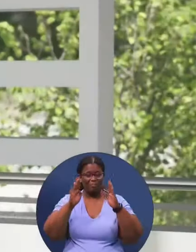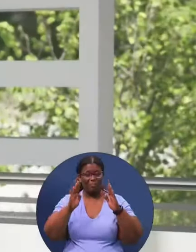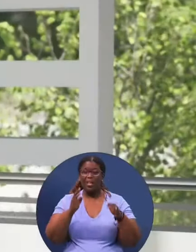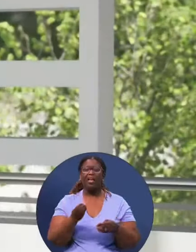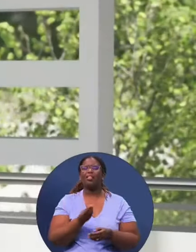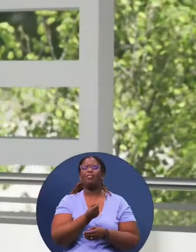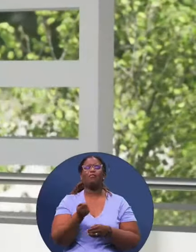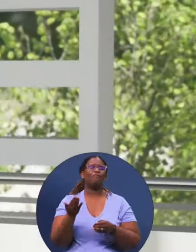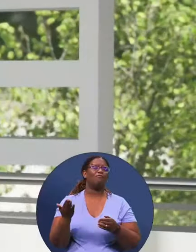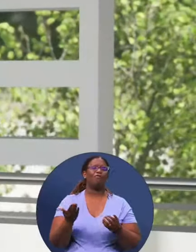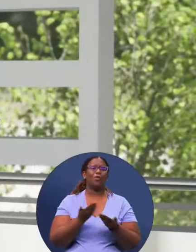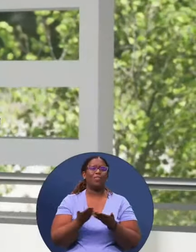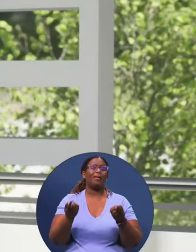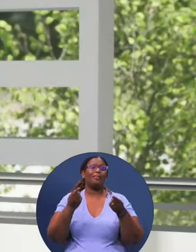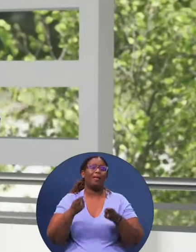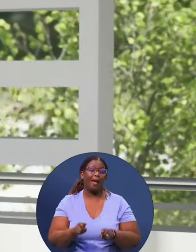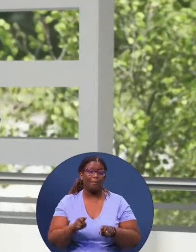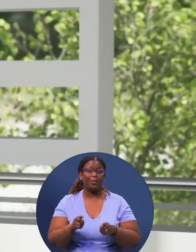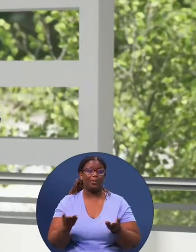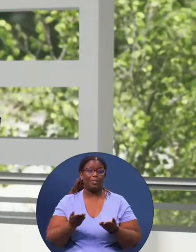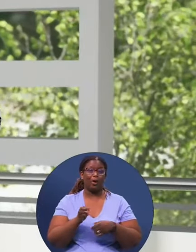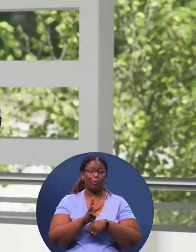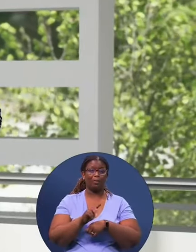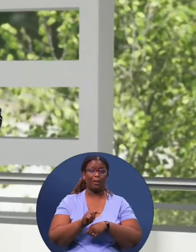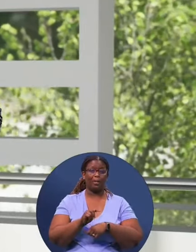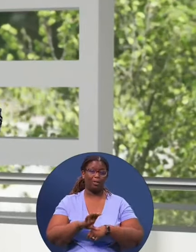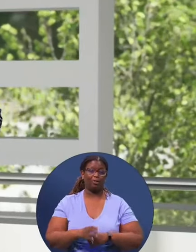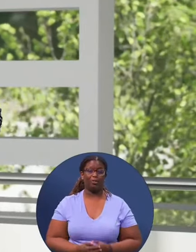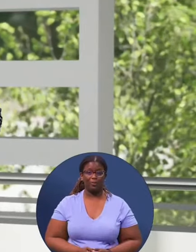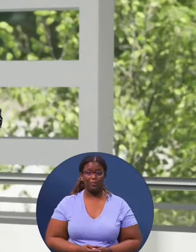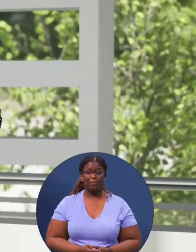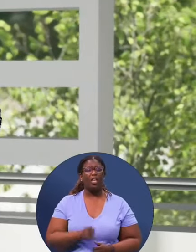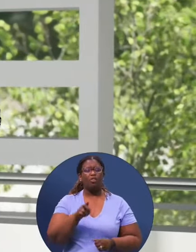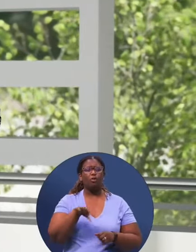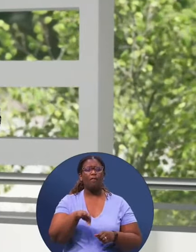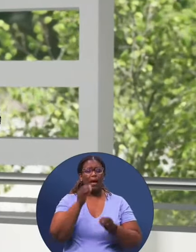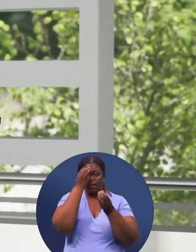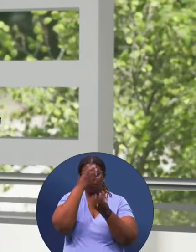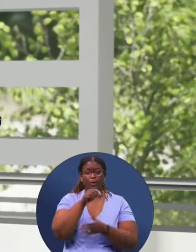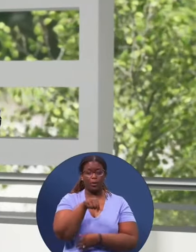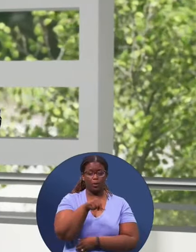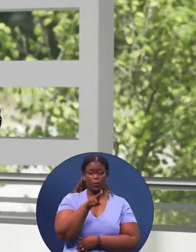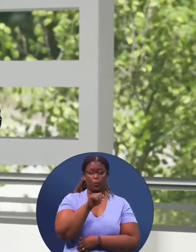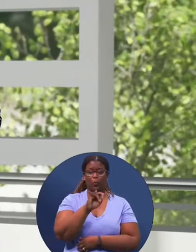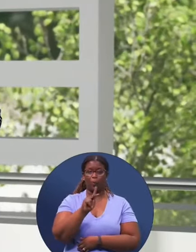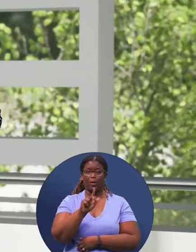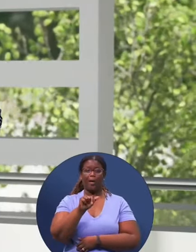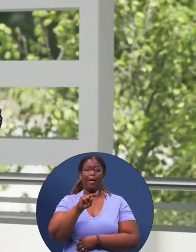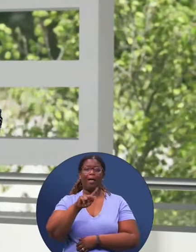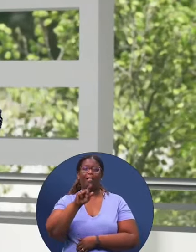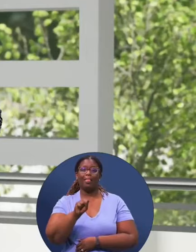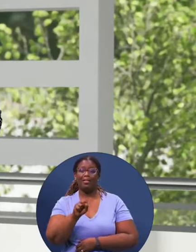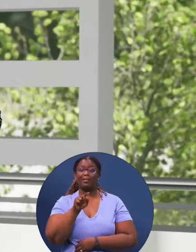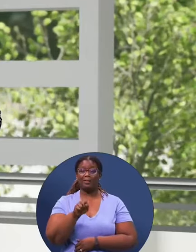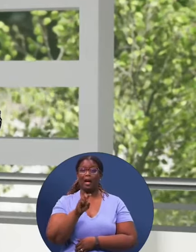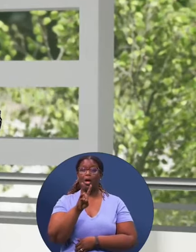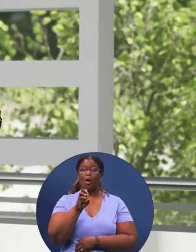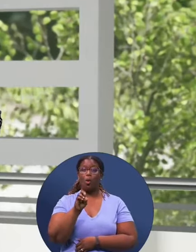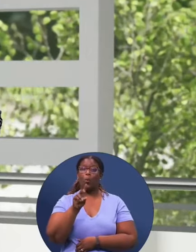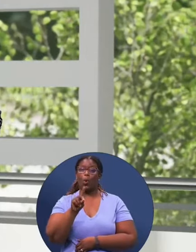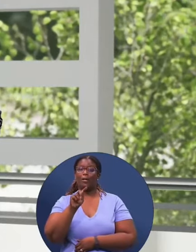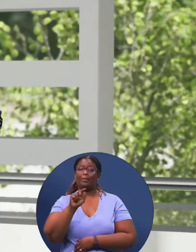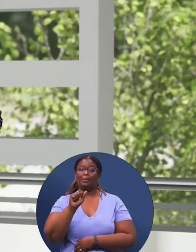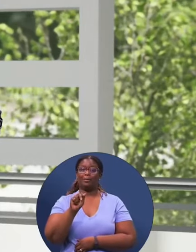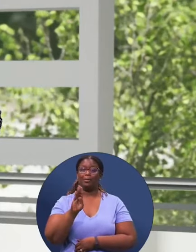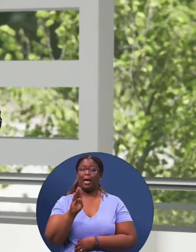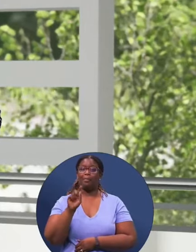Hello. These are just a few of the things going on through ministry at Word Tabernacle Church. You can go to quicklinks.wordtab.net at any time